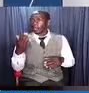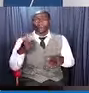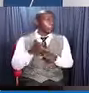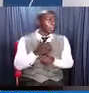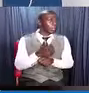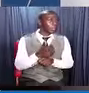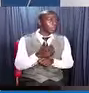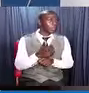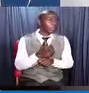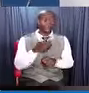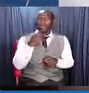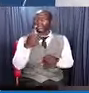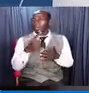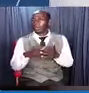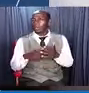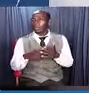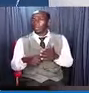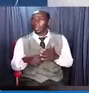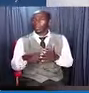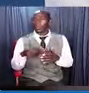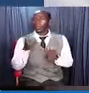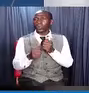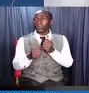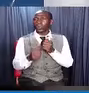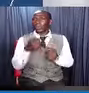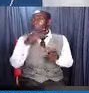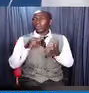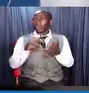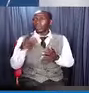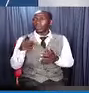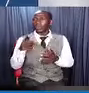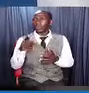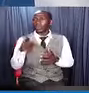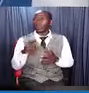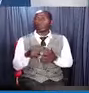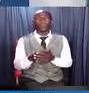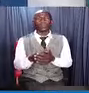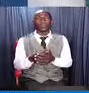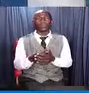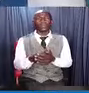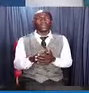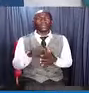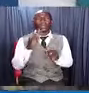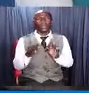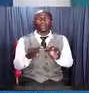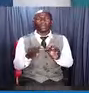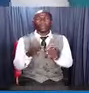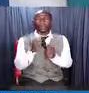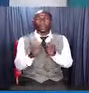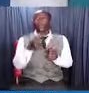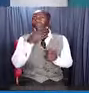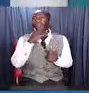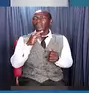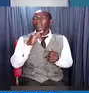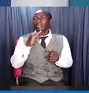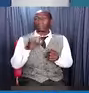know. Whatever they have been ambiwaje, answered. Whatever they have been told. Wewe ni mume gani? Whatever husband you are. Asa hata kama ni mume gani, lakini mbona hatoki yuko